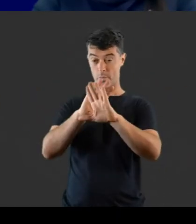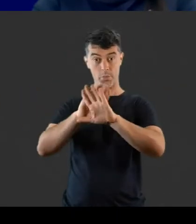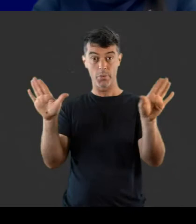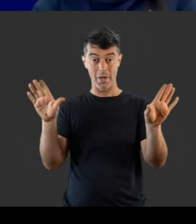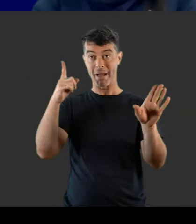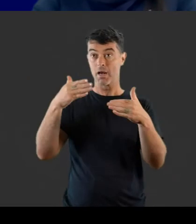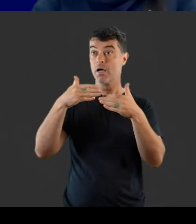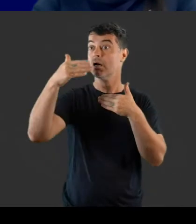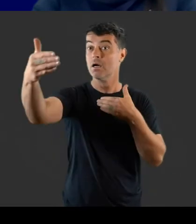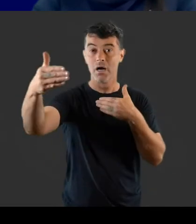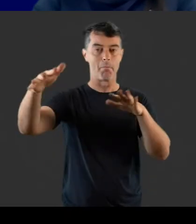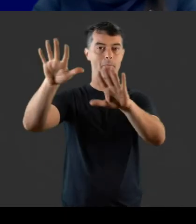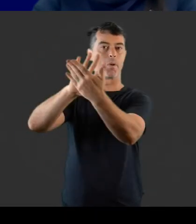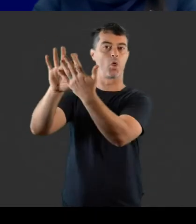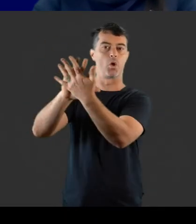crisp, but the street is blurred.